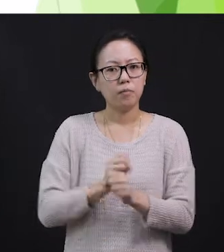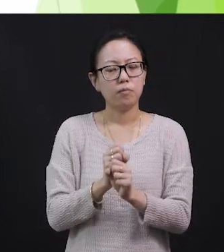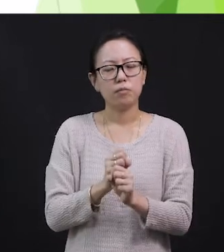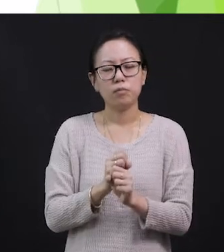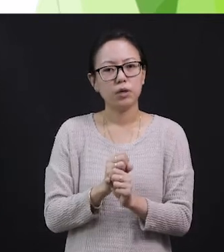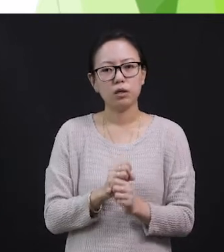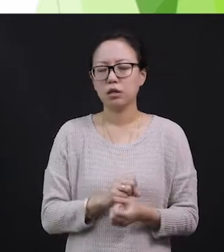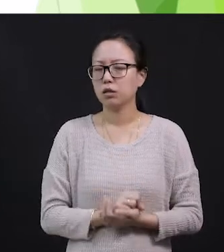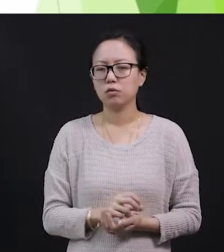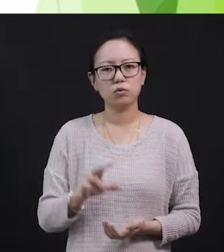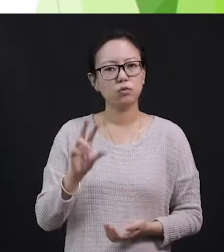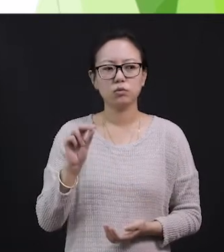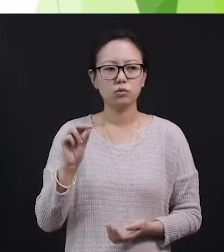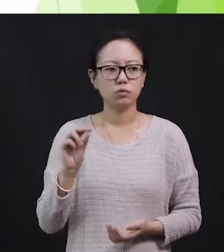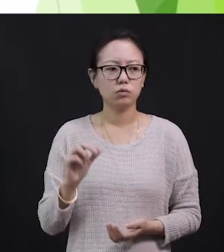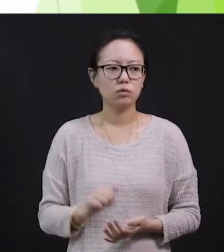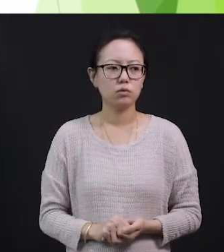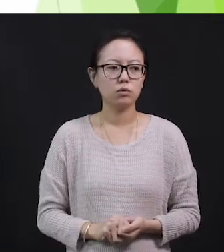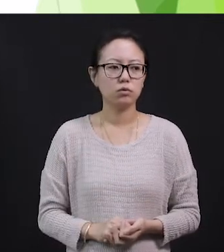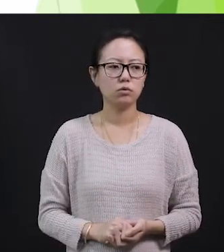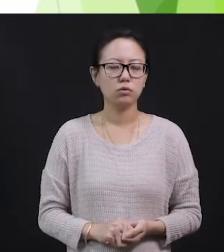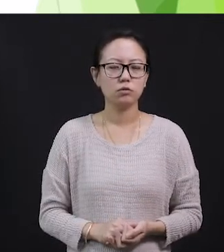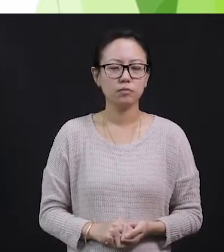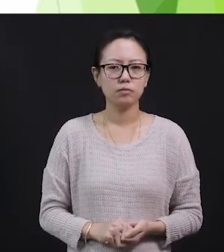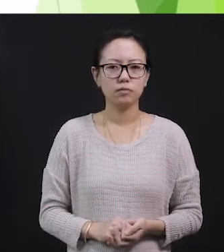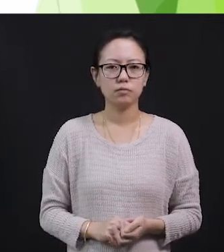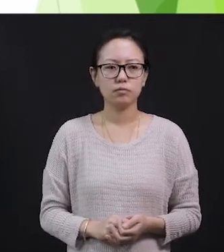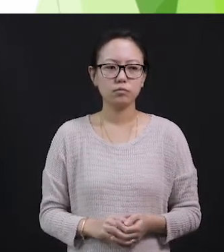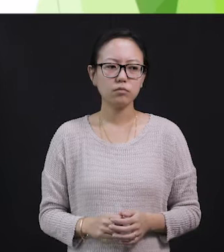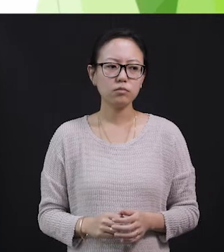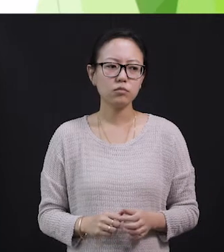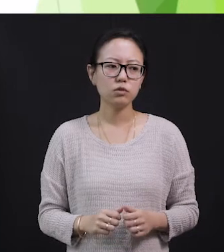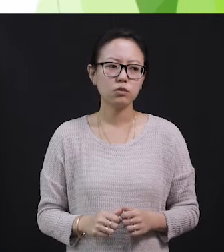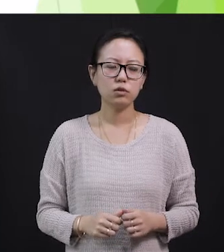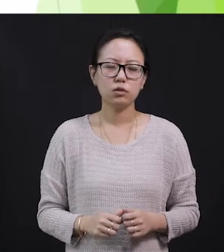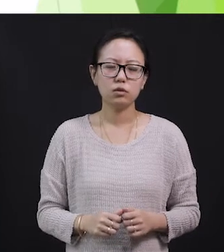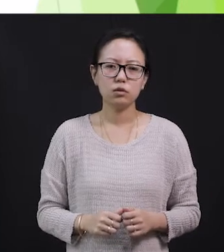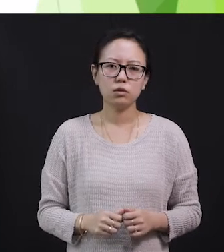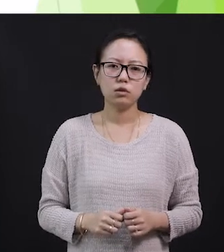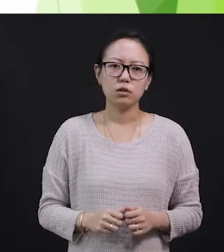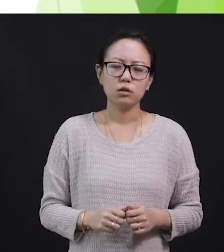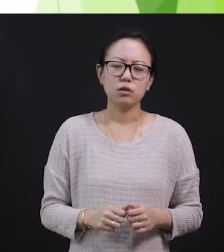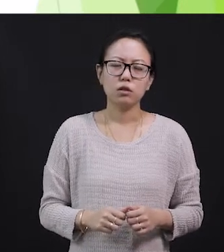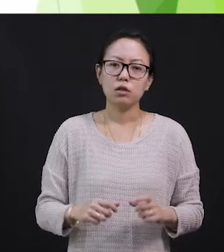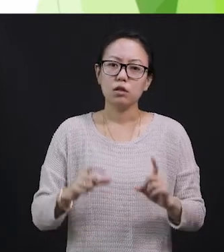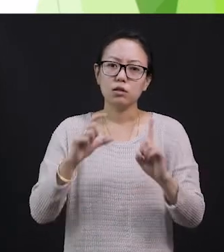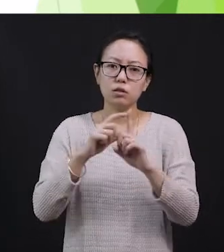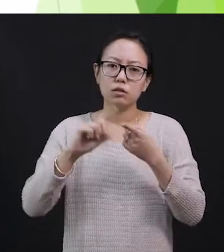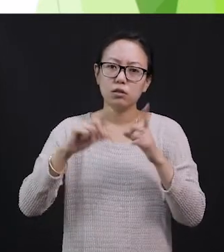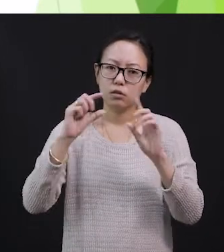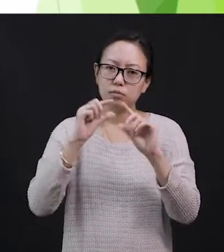see. So they needed a large number of employees in different departments, and obviously if they wanted people to work with them, they